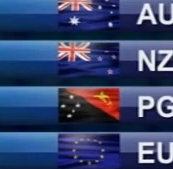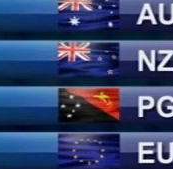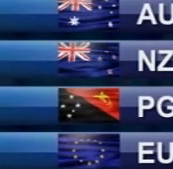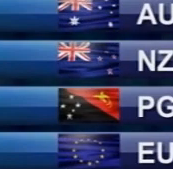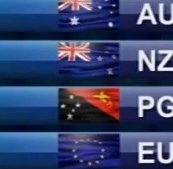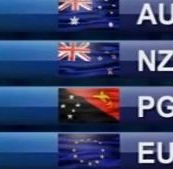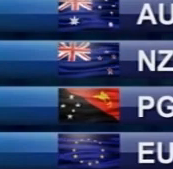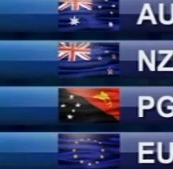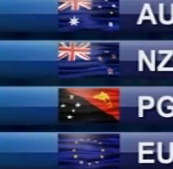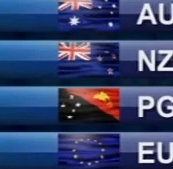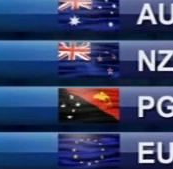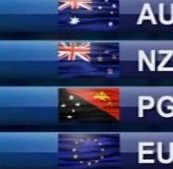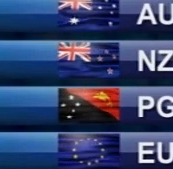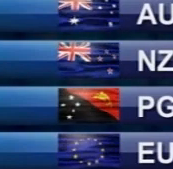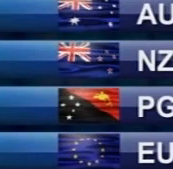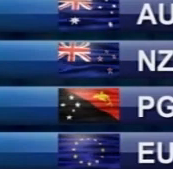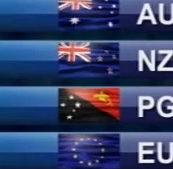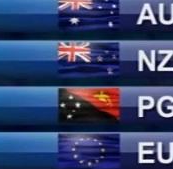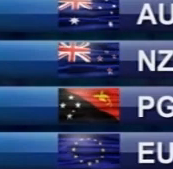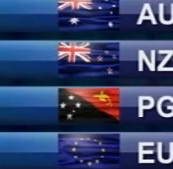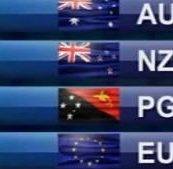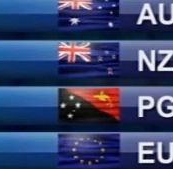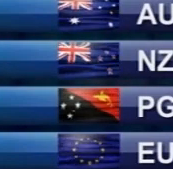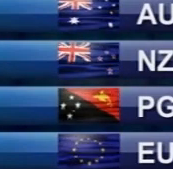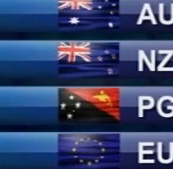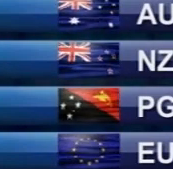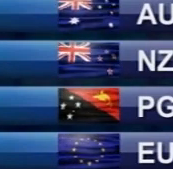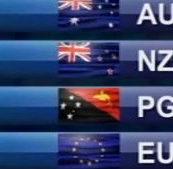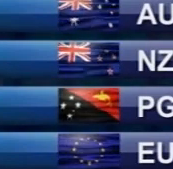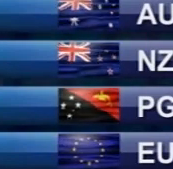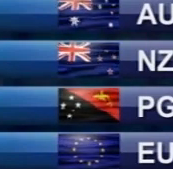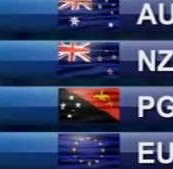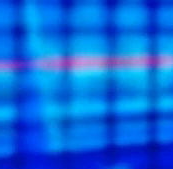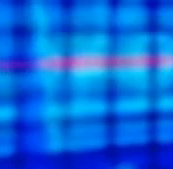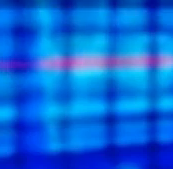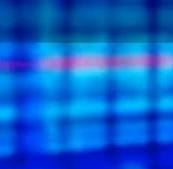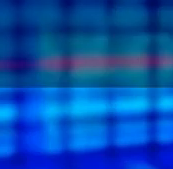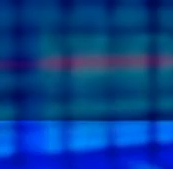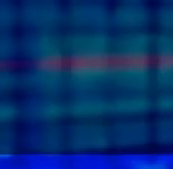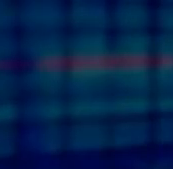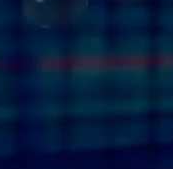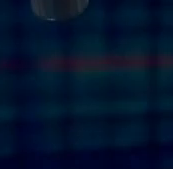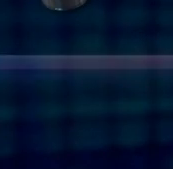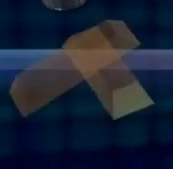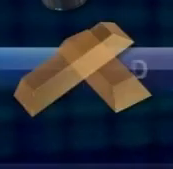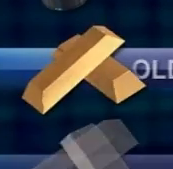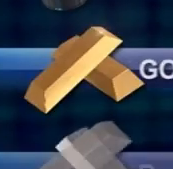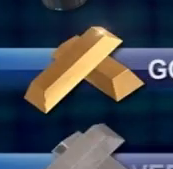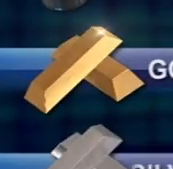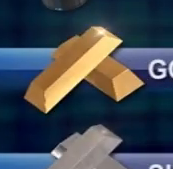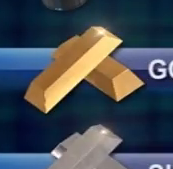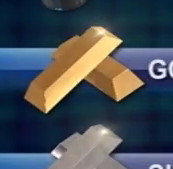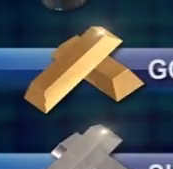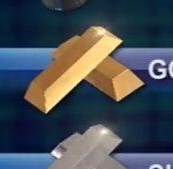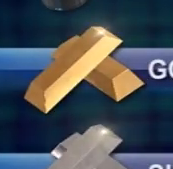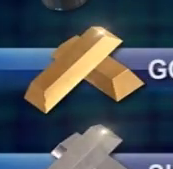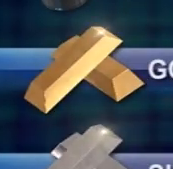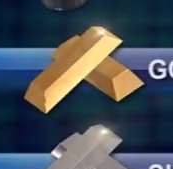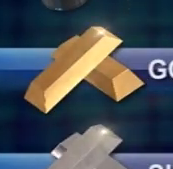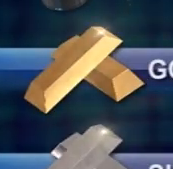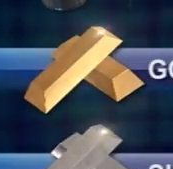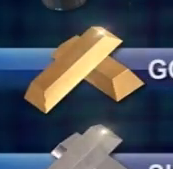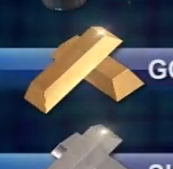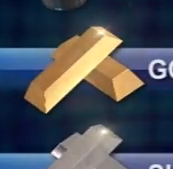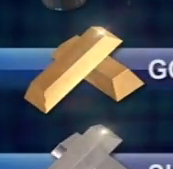often sleeps against our two major trading partners, Australia and New Zealand. Commodities were on the rise. Crude oil prices climbed a little